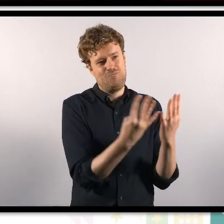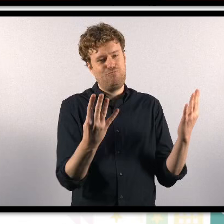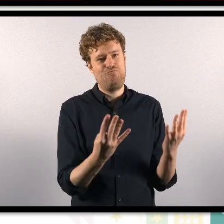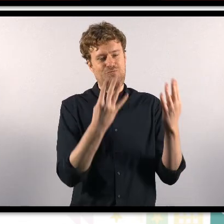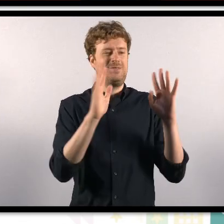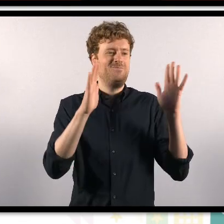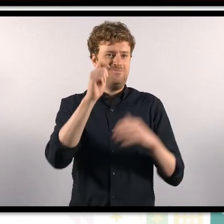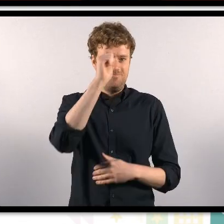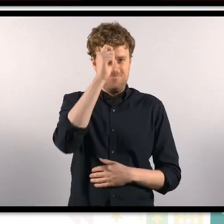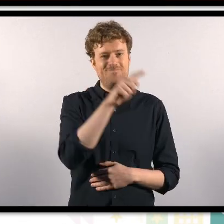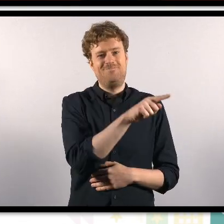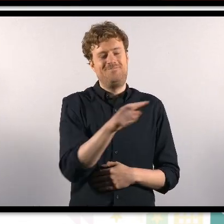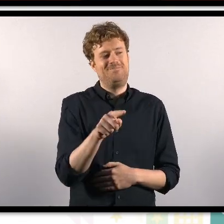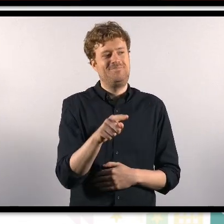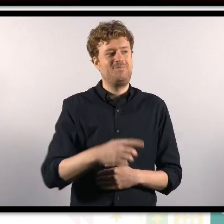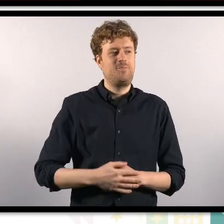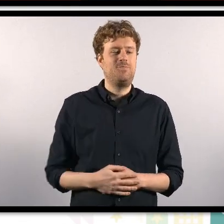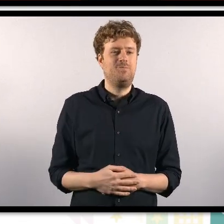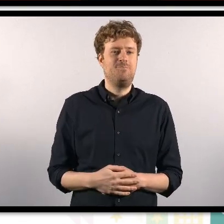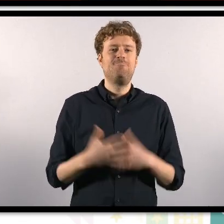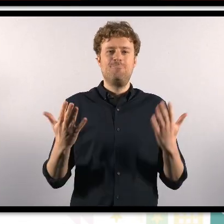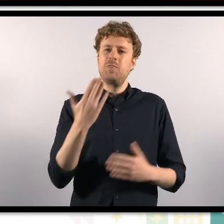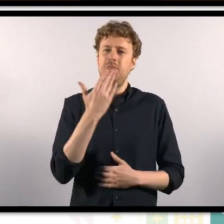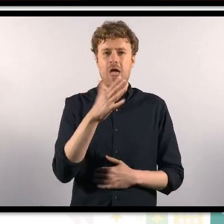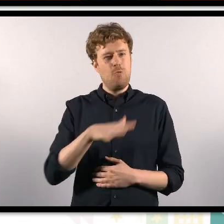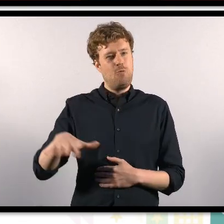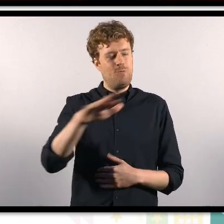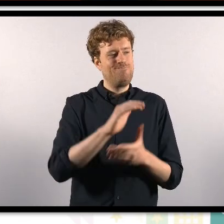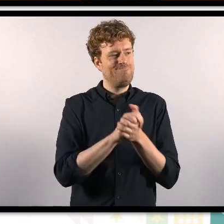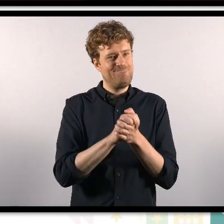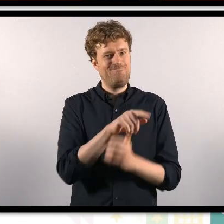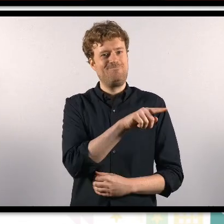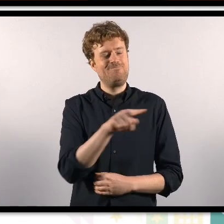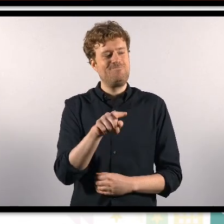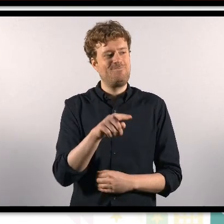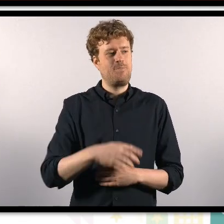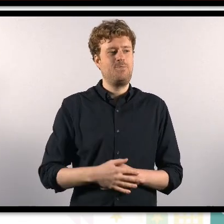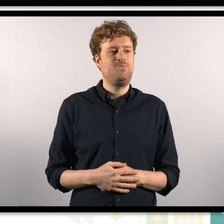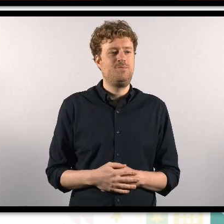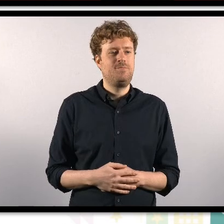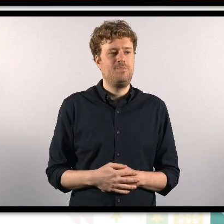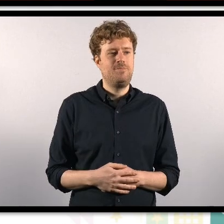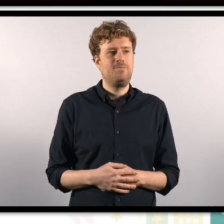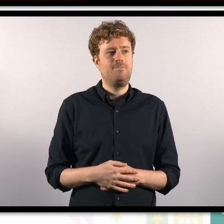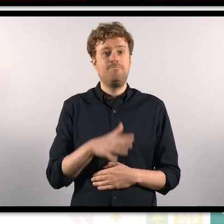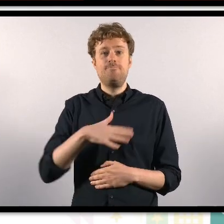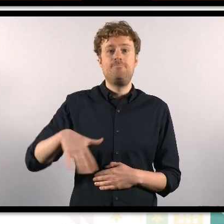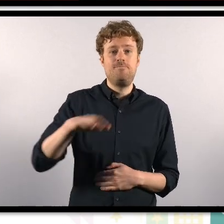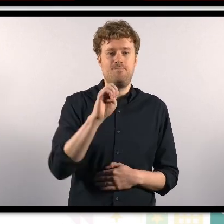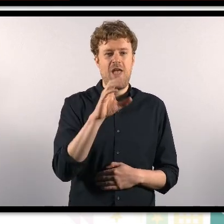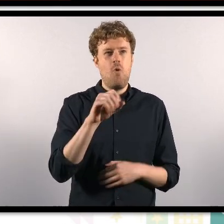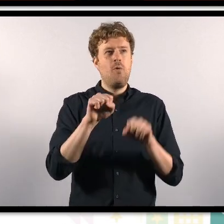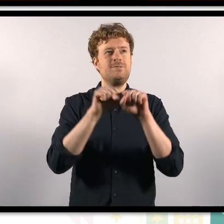Education's important. CNCF is a diverse ecosystem. We got a lot of projects. It's not always easy. The other thing we announced late